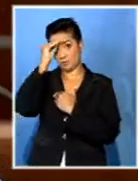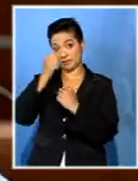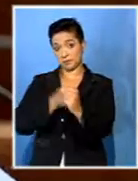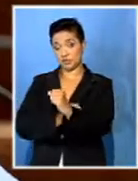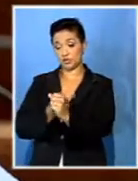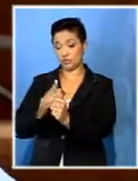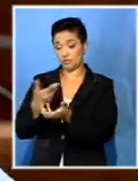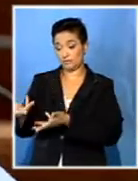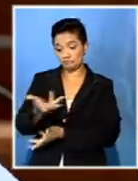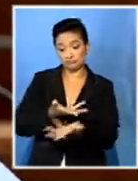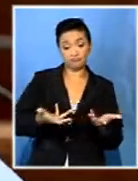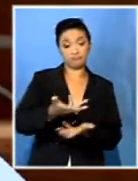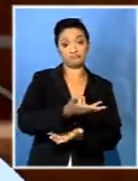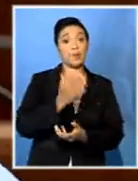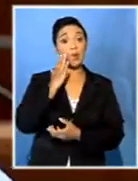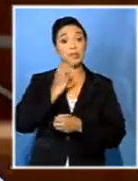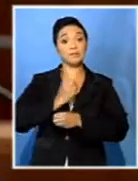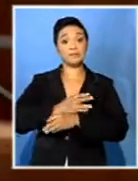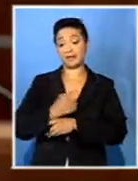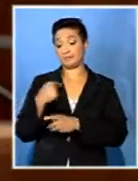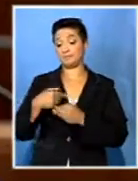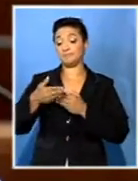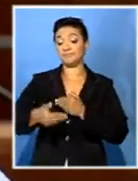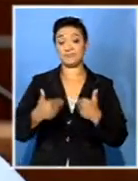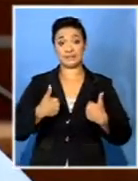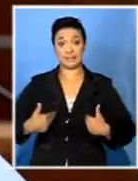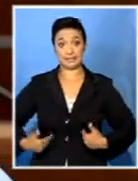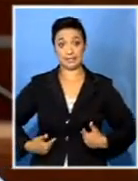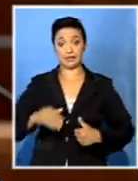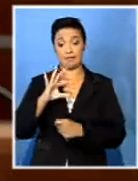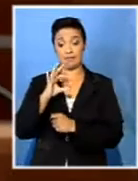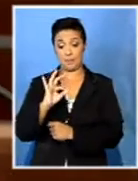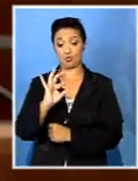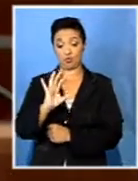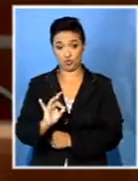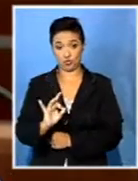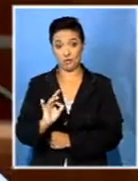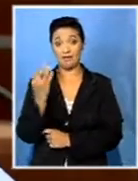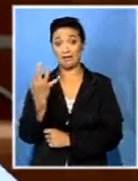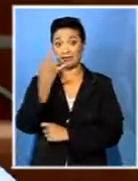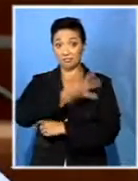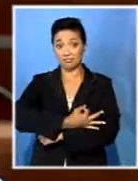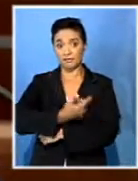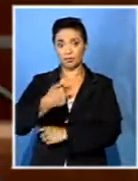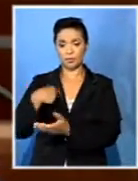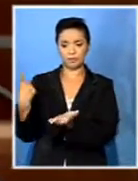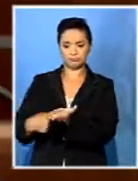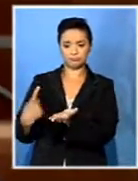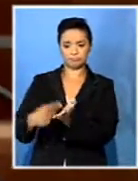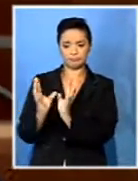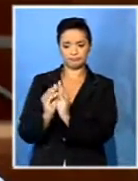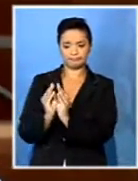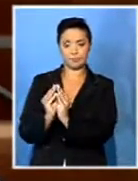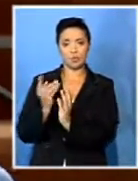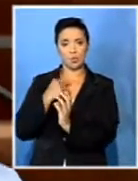from Sunday to Tuesday, dealing amongst others with this to say what are our plans to be able to